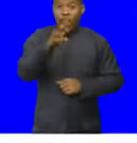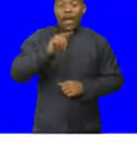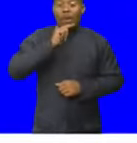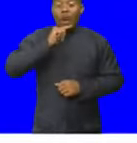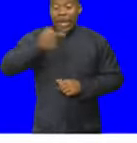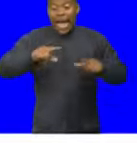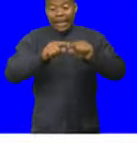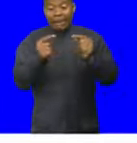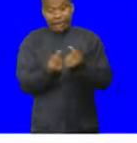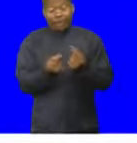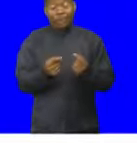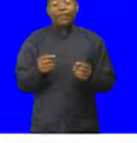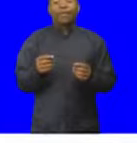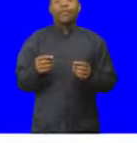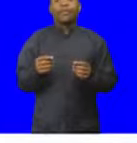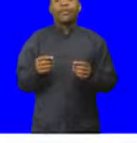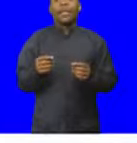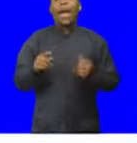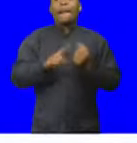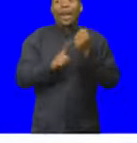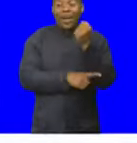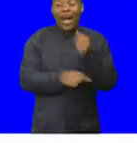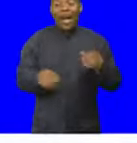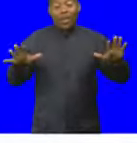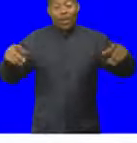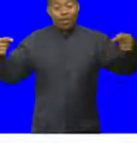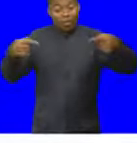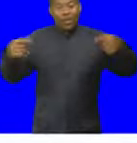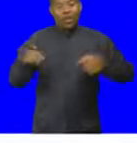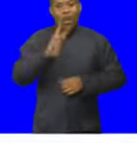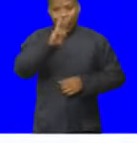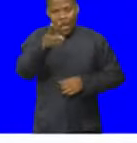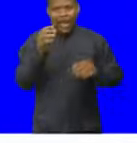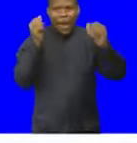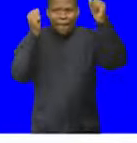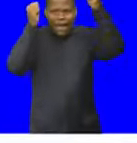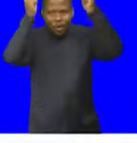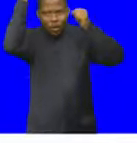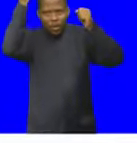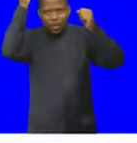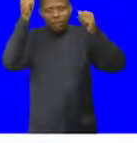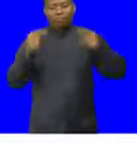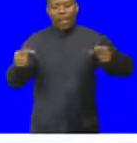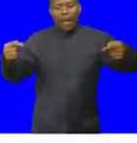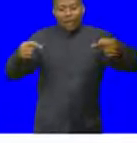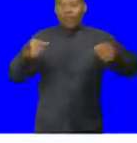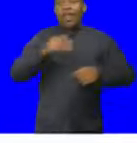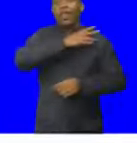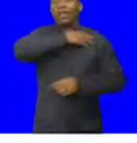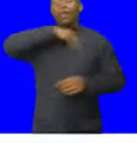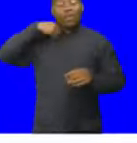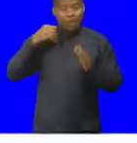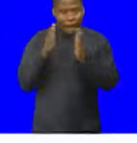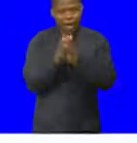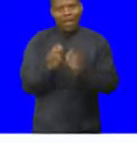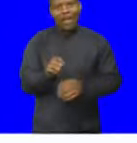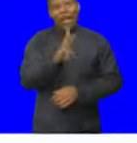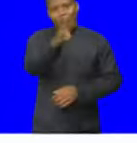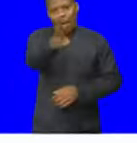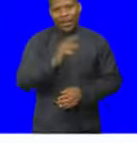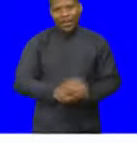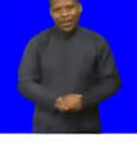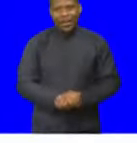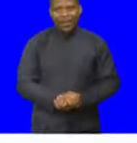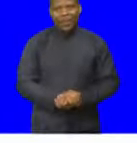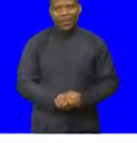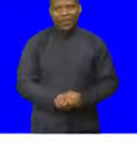emdlalweni olandzelayo ukubheka ukuthi litholane ne-Mbabane Solos bese kuthi i-Young Buffaloes yona itholana ne-Manzini Wanderers. Libikele umsakazi